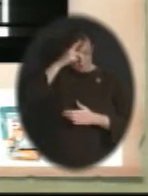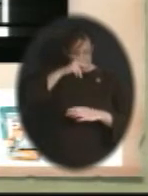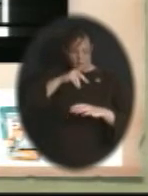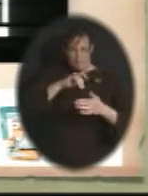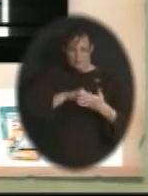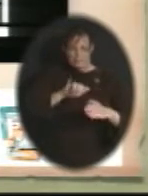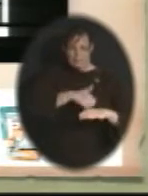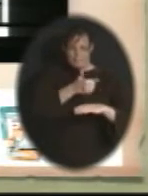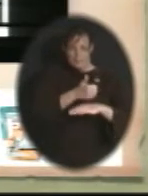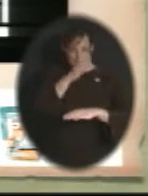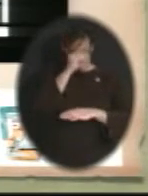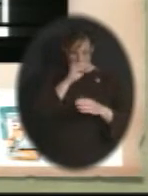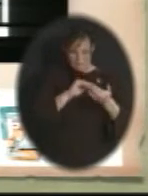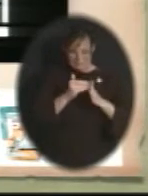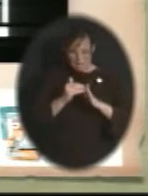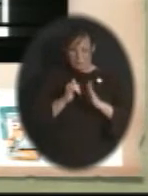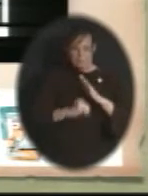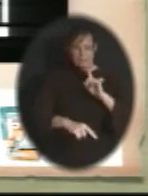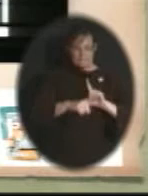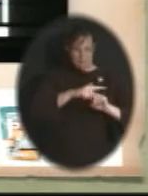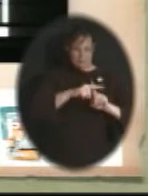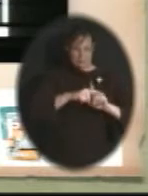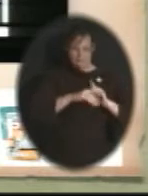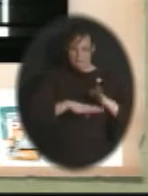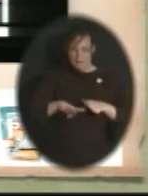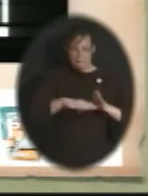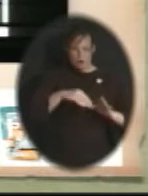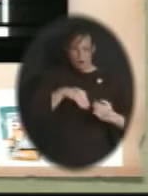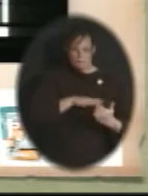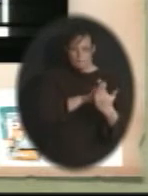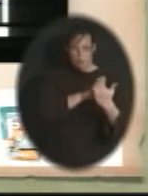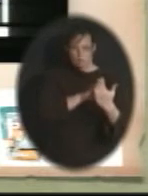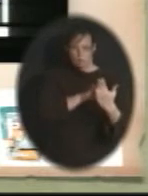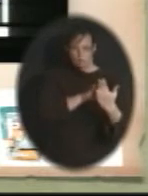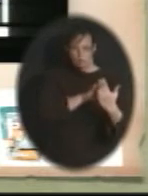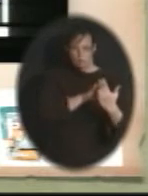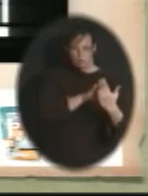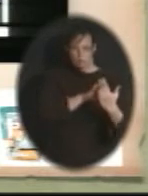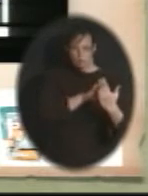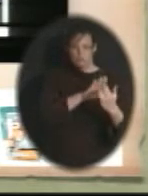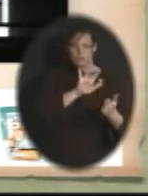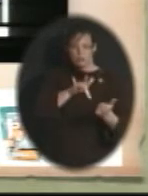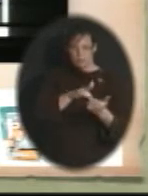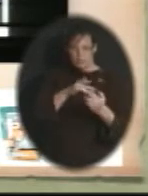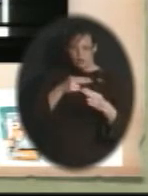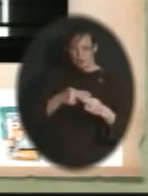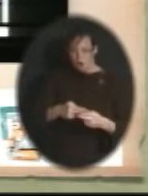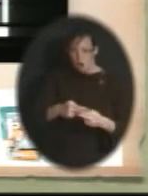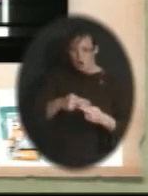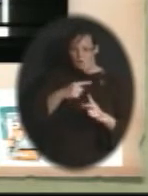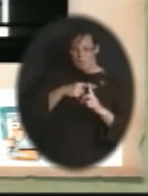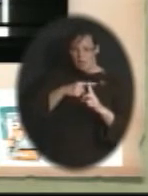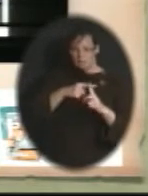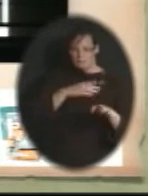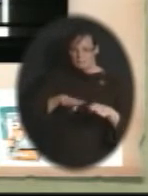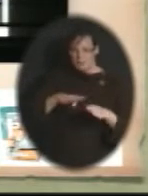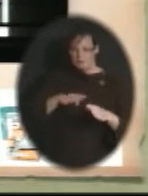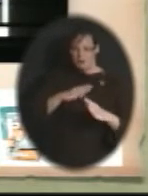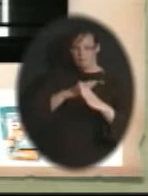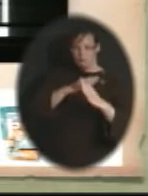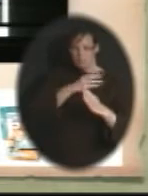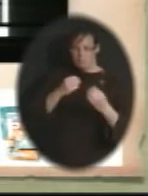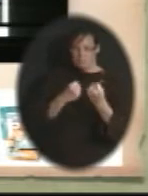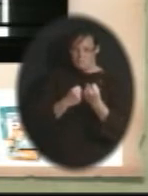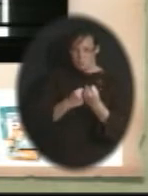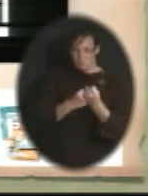implemented. Boys Town is a positive behavior approach. Then there's actually a center called Positive Behavioral Interventions and Supports.